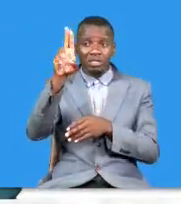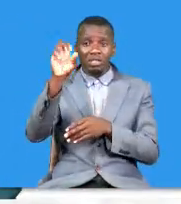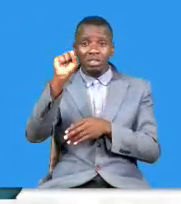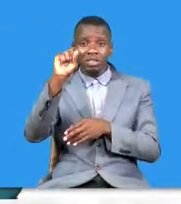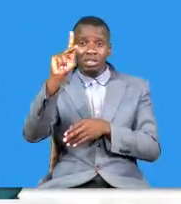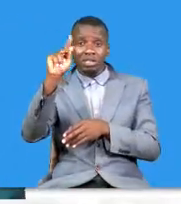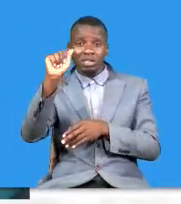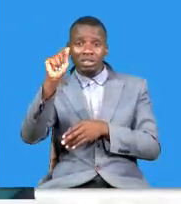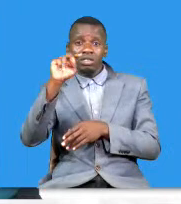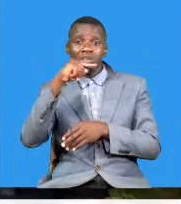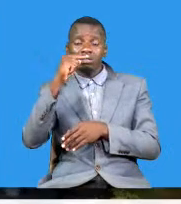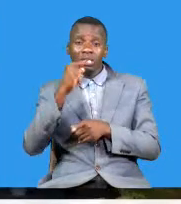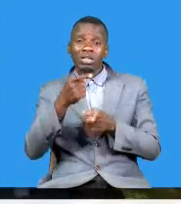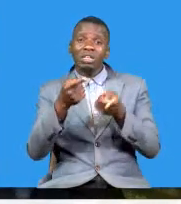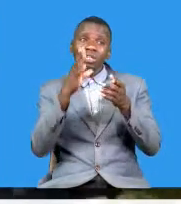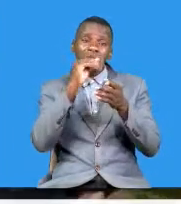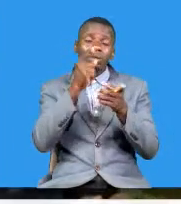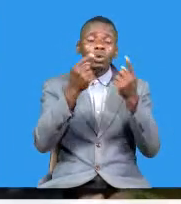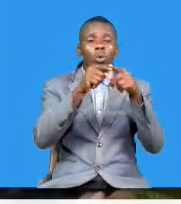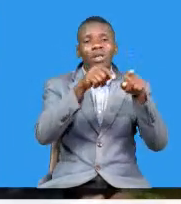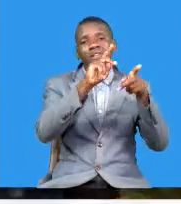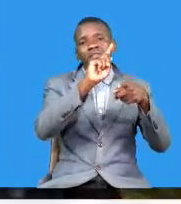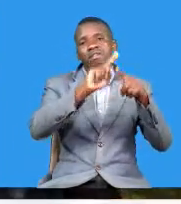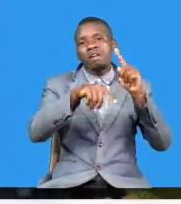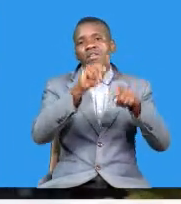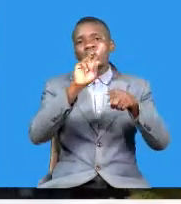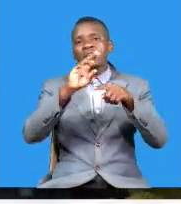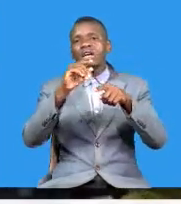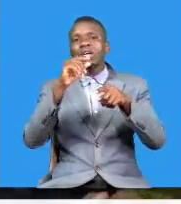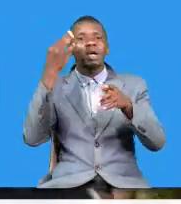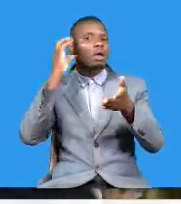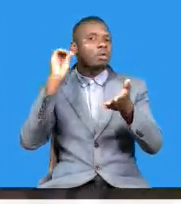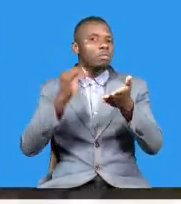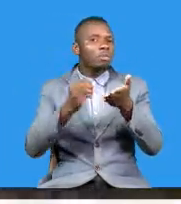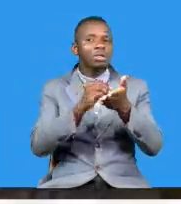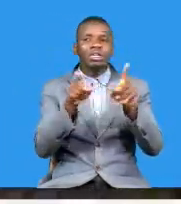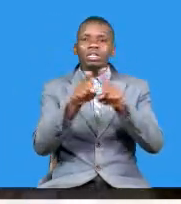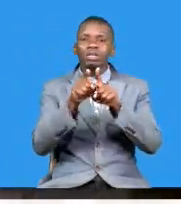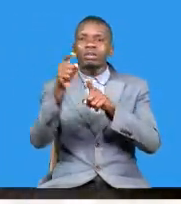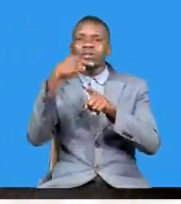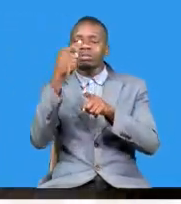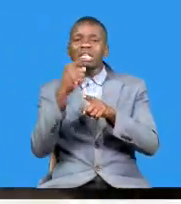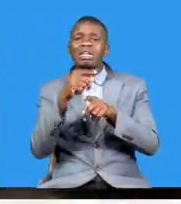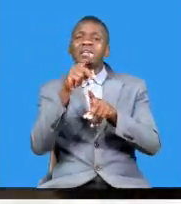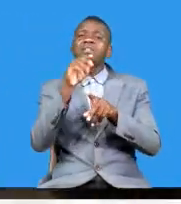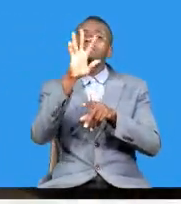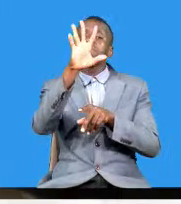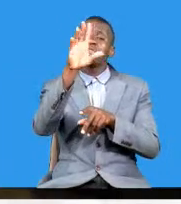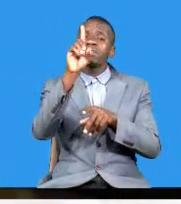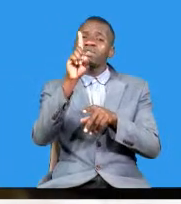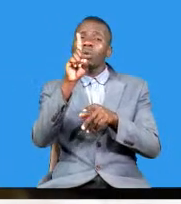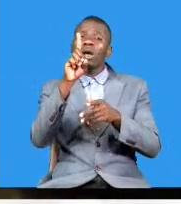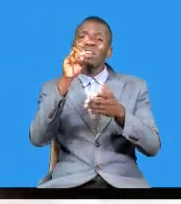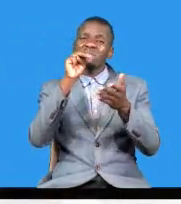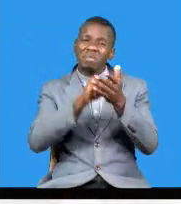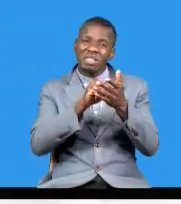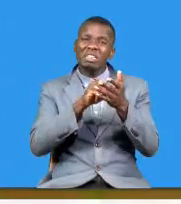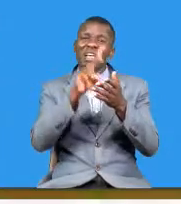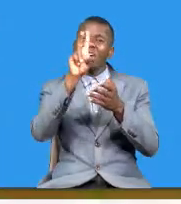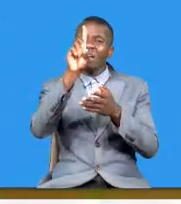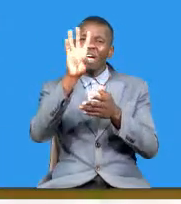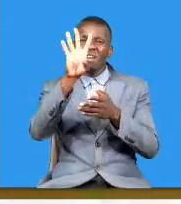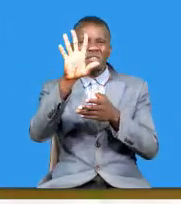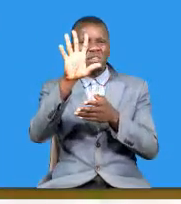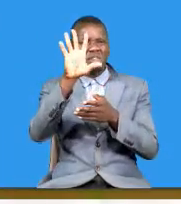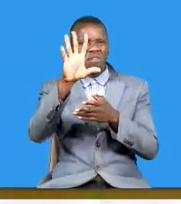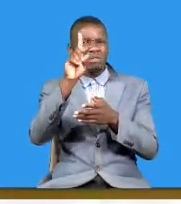his permanent secretary, disclosed that 51% of people living in Zambia don't use e-cooking,